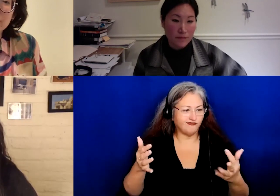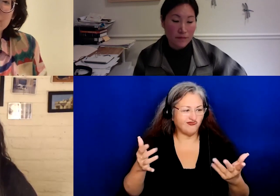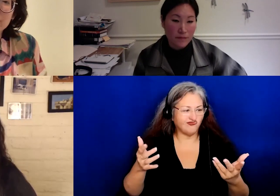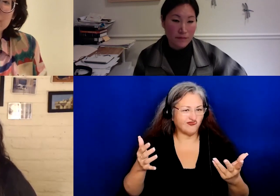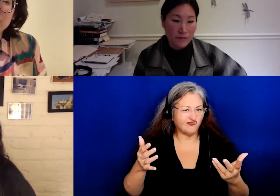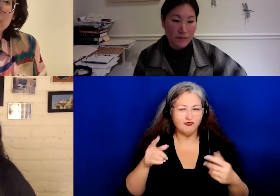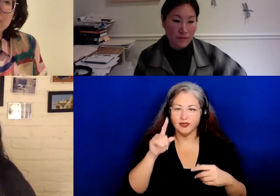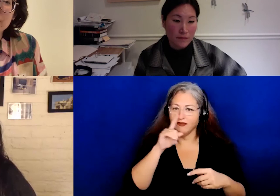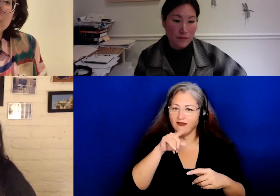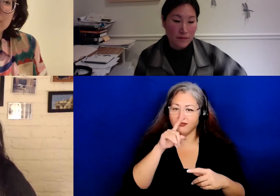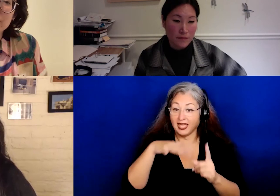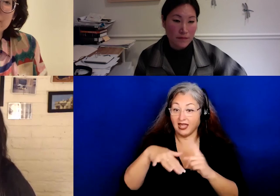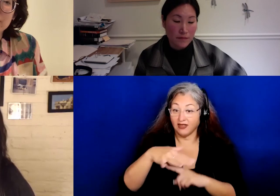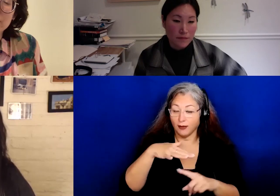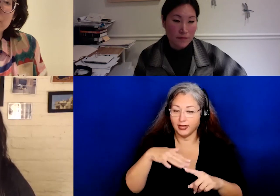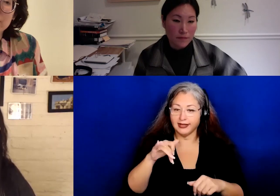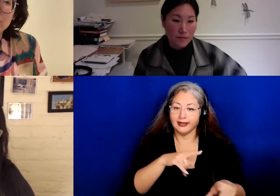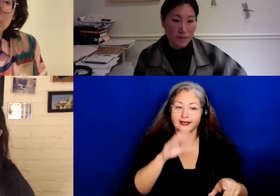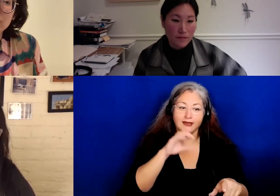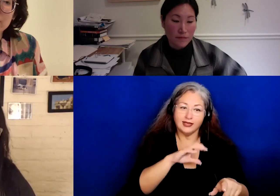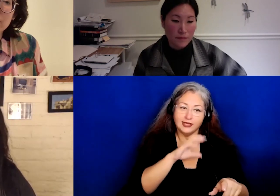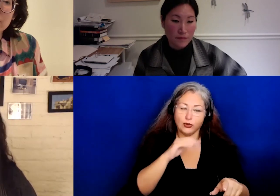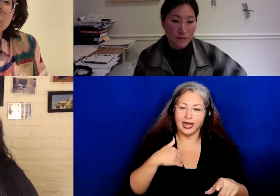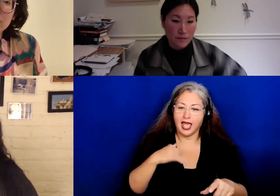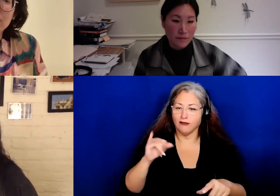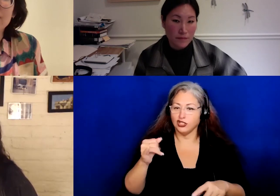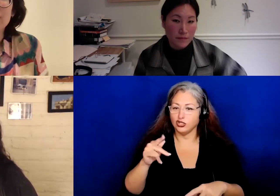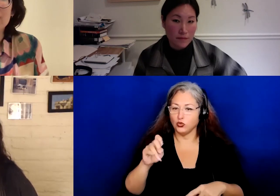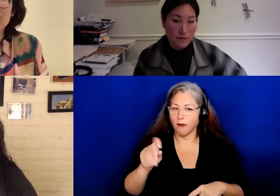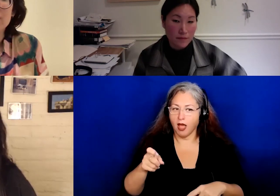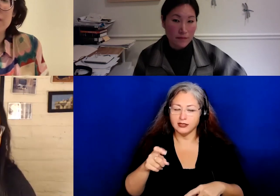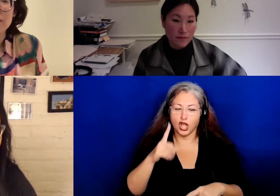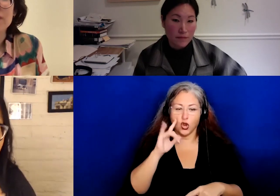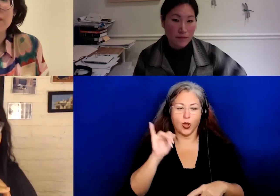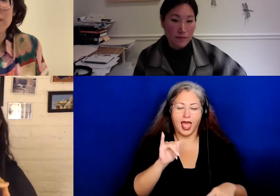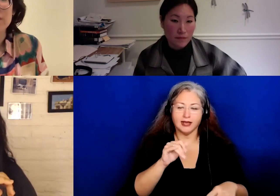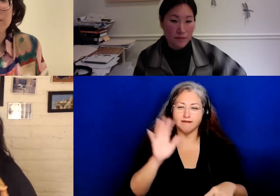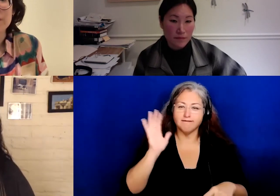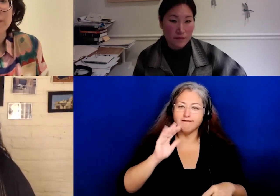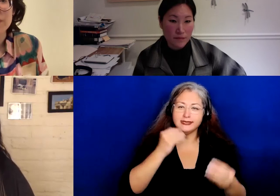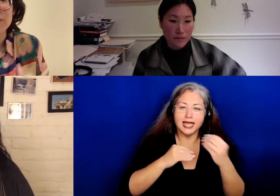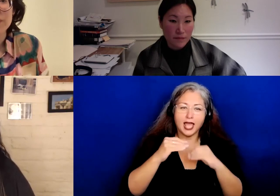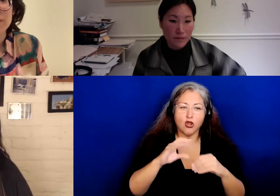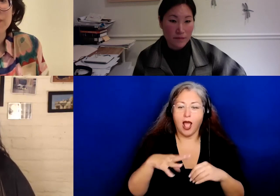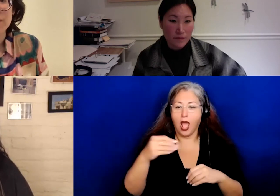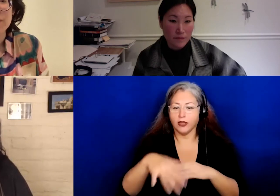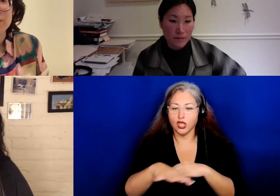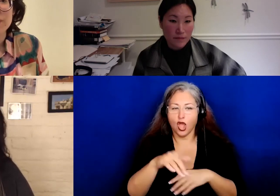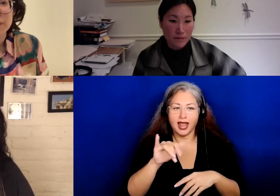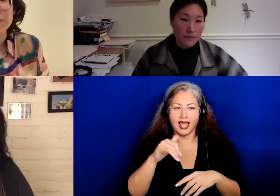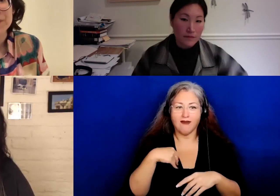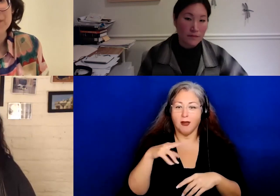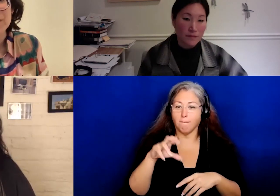fake environments where like the cafeteria would have a jukebox and kind of look like a diner, or that you'd go out into the yard and there'd be like a bus stop where